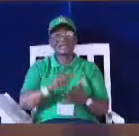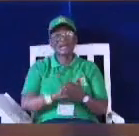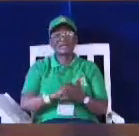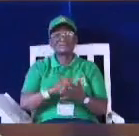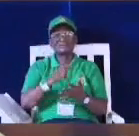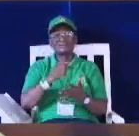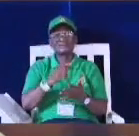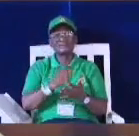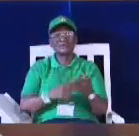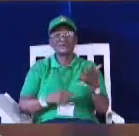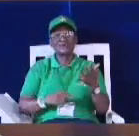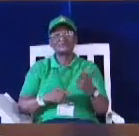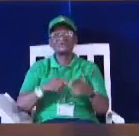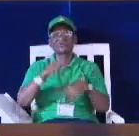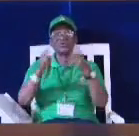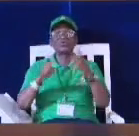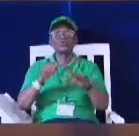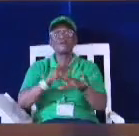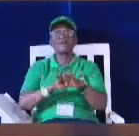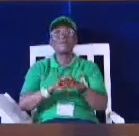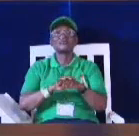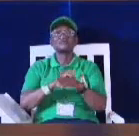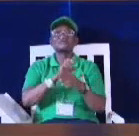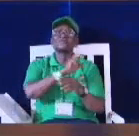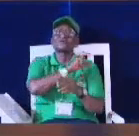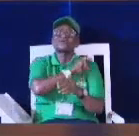in the prisons.